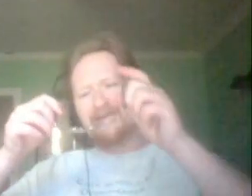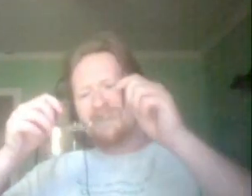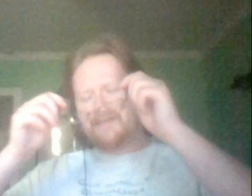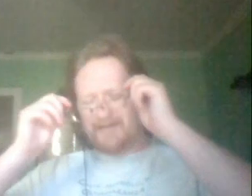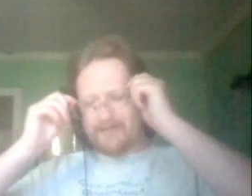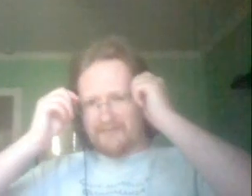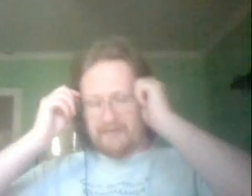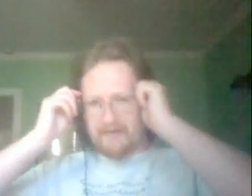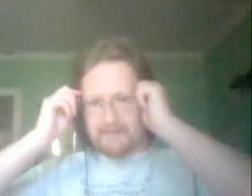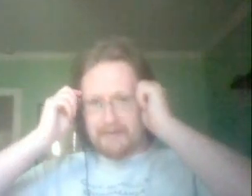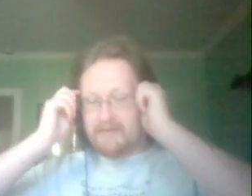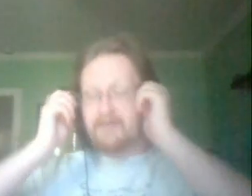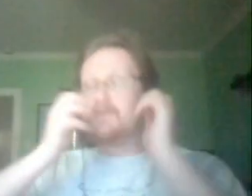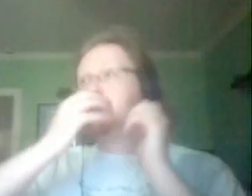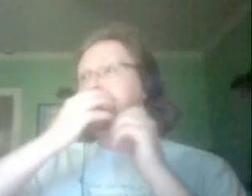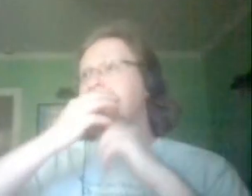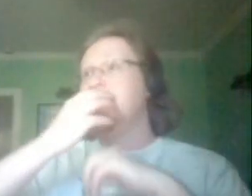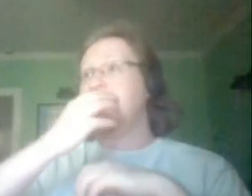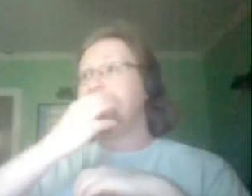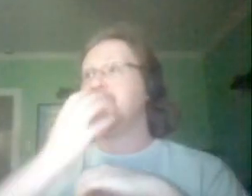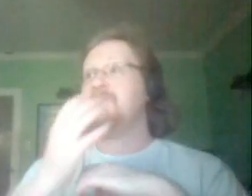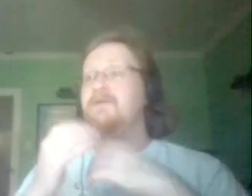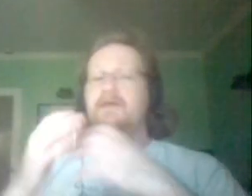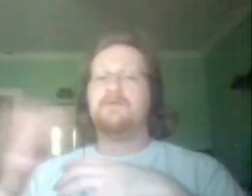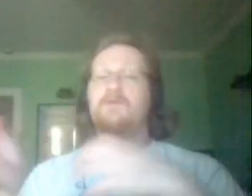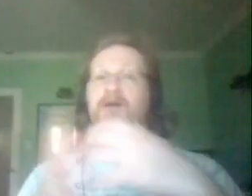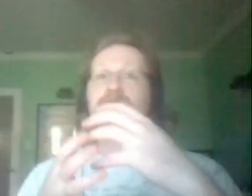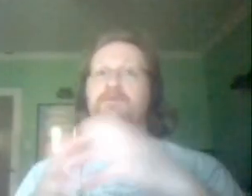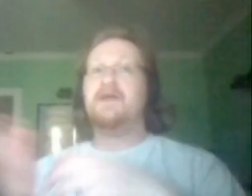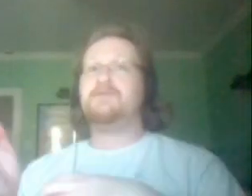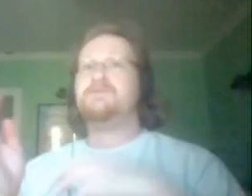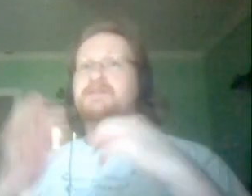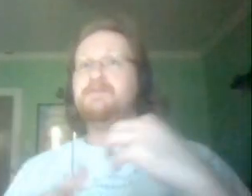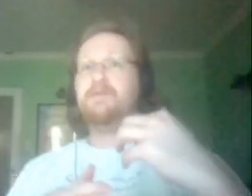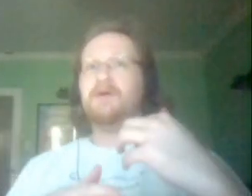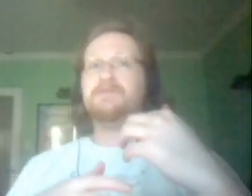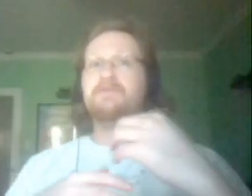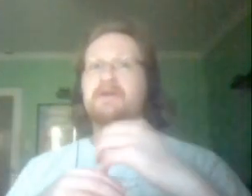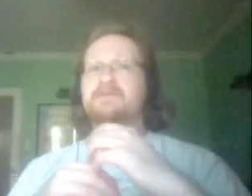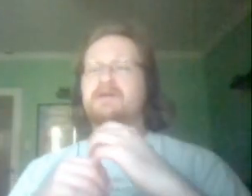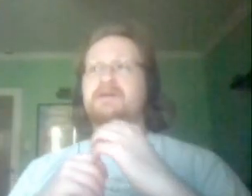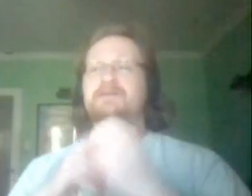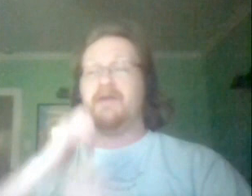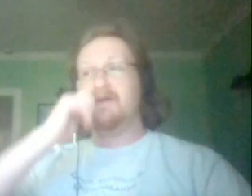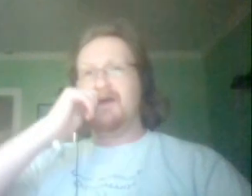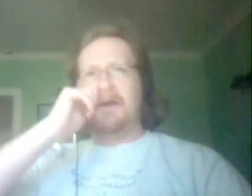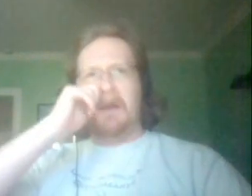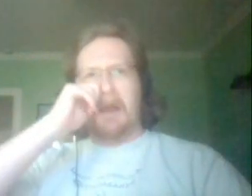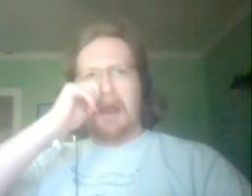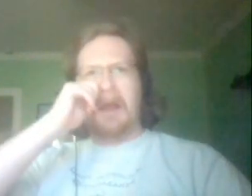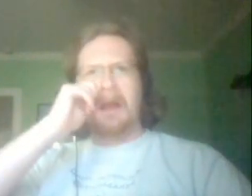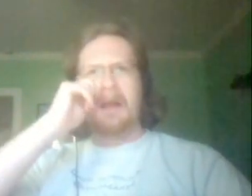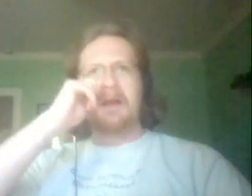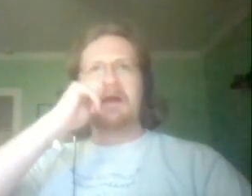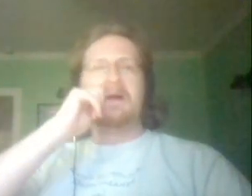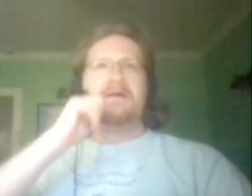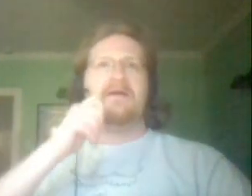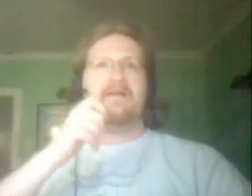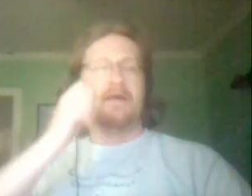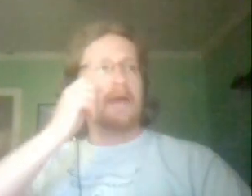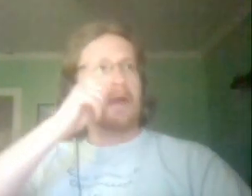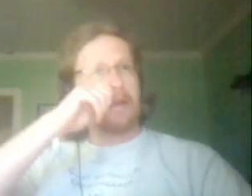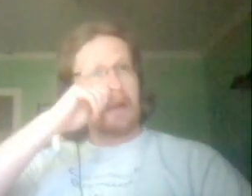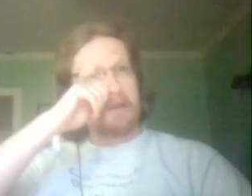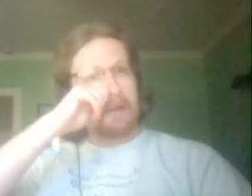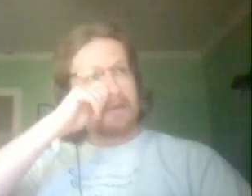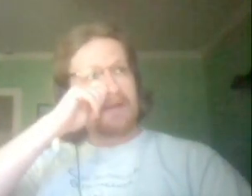Cause I think he's like referring to like the motion where, you know, like when you're watching a movie and you see people watch the movie and it's all touching, like, you